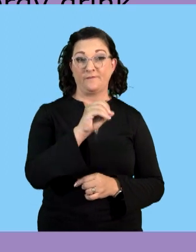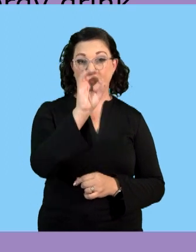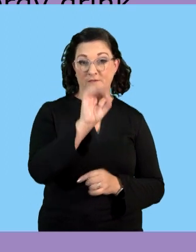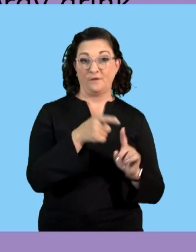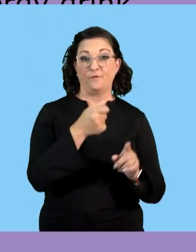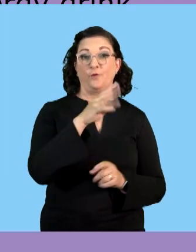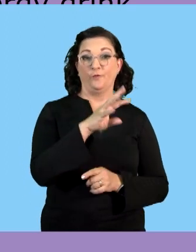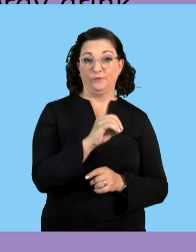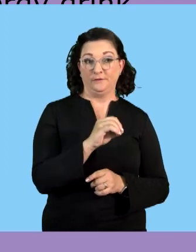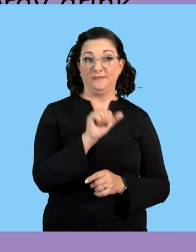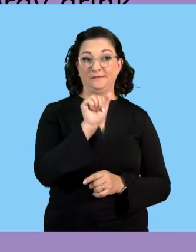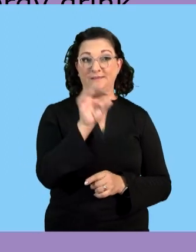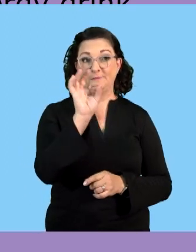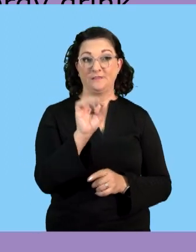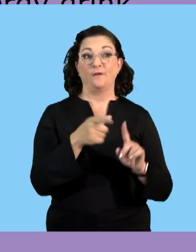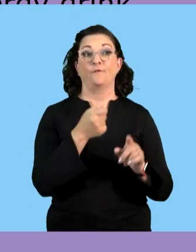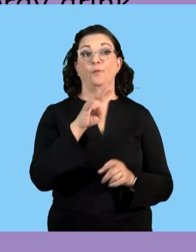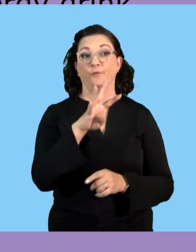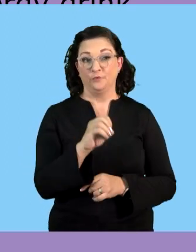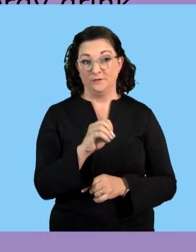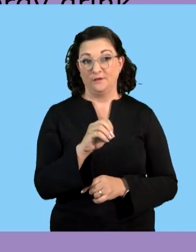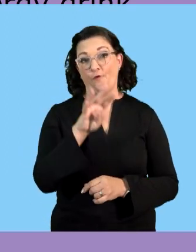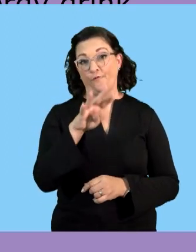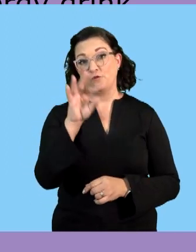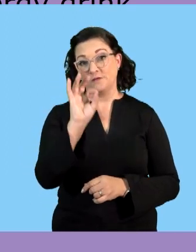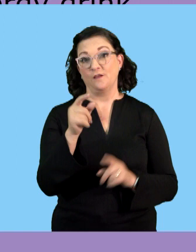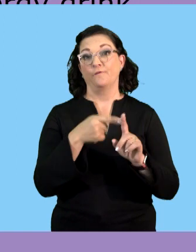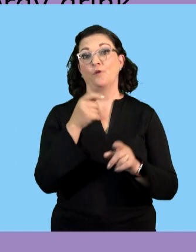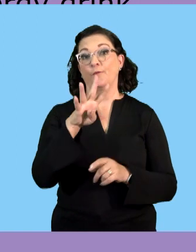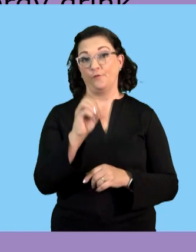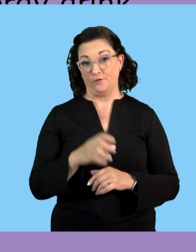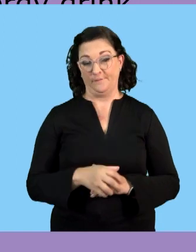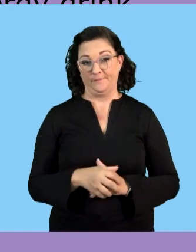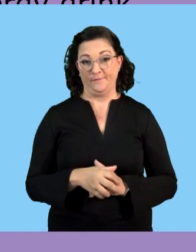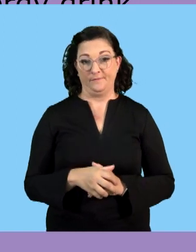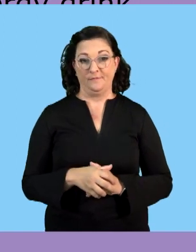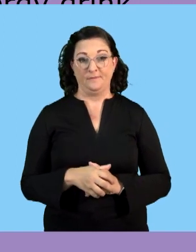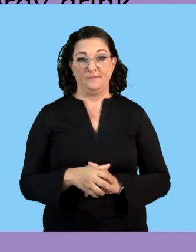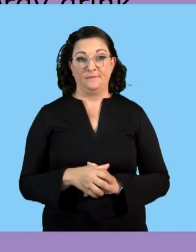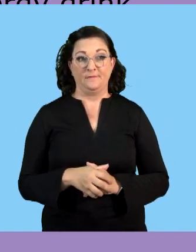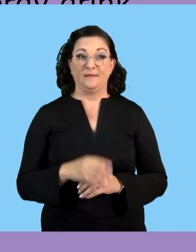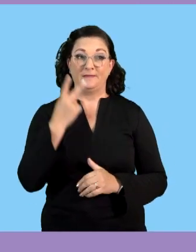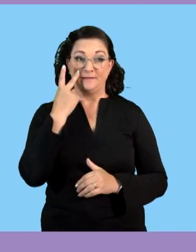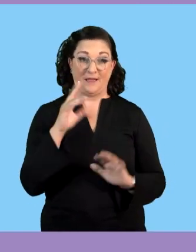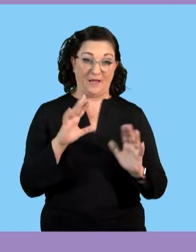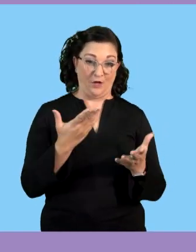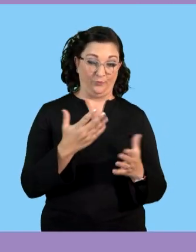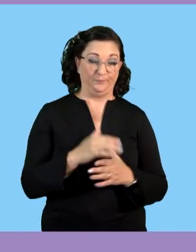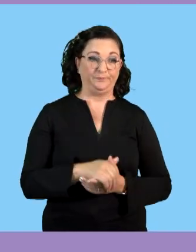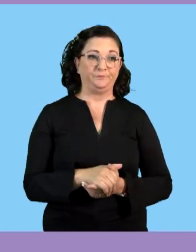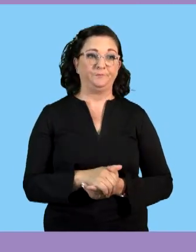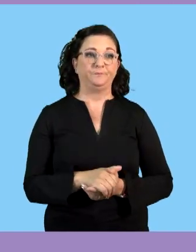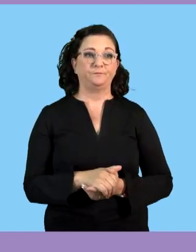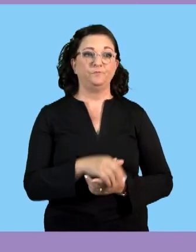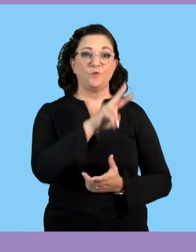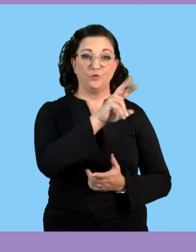40, 6% of 40, and 4% of 40. And let's see how it goes. First